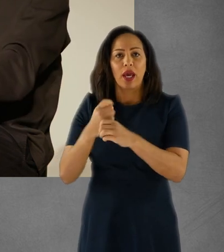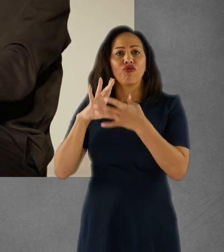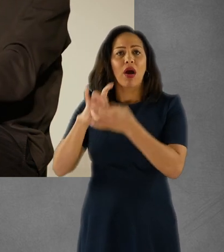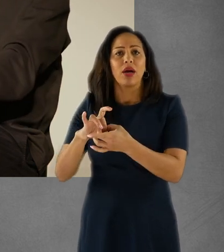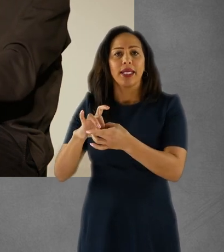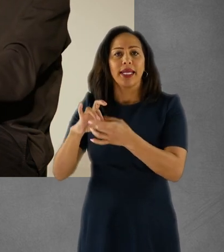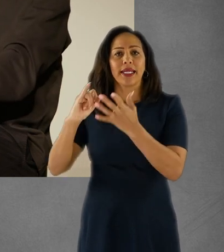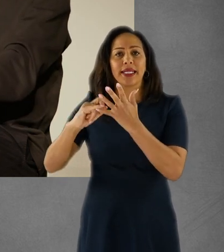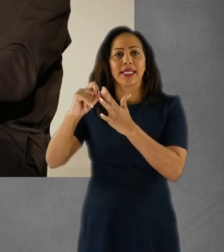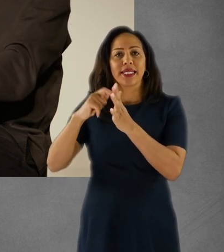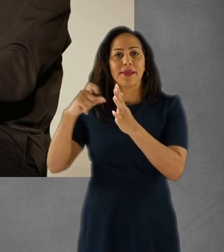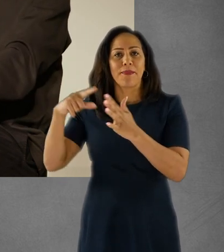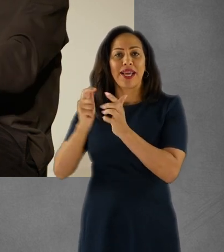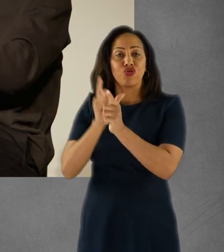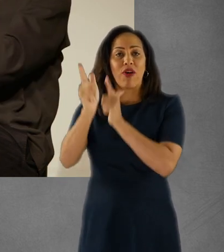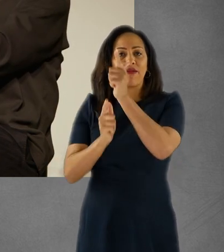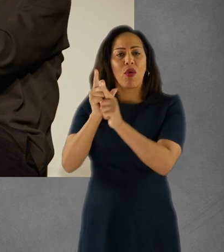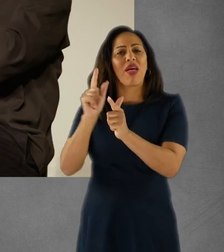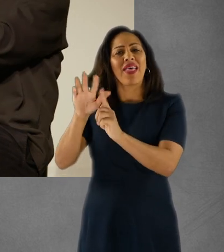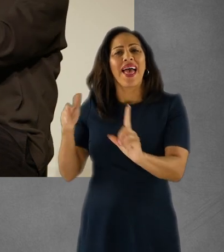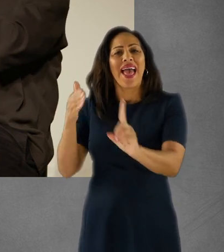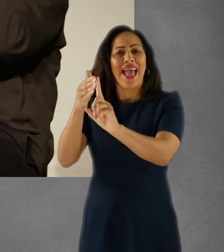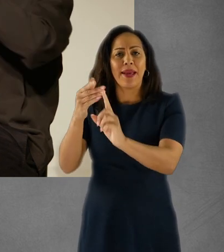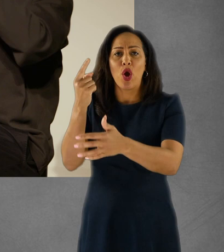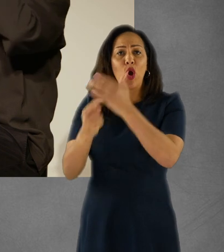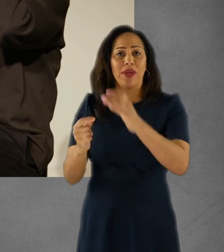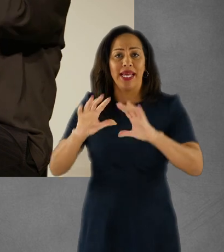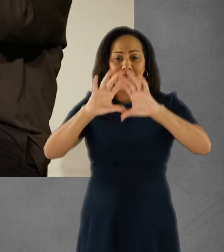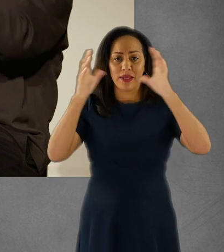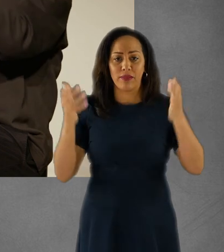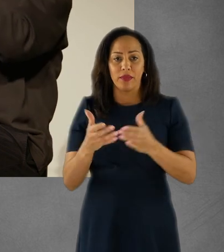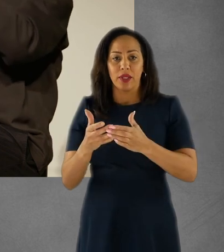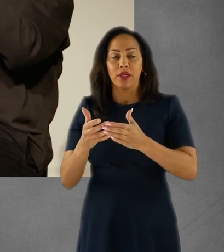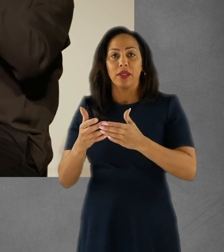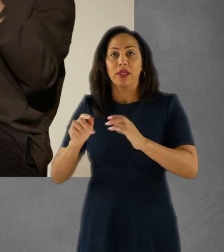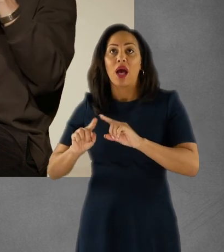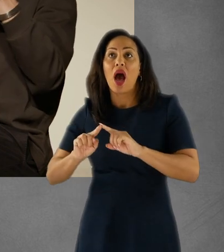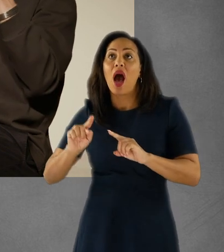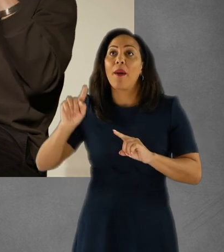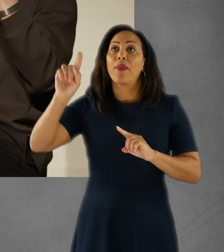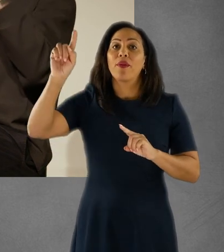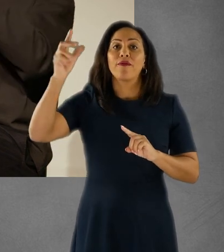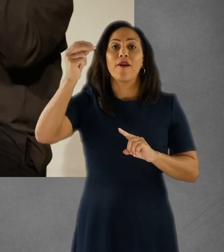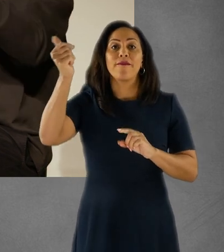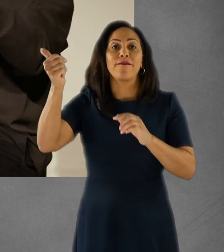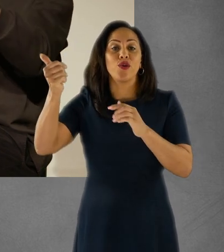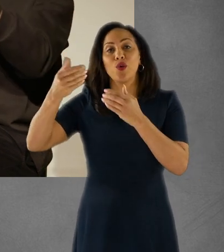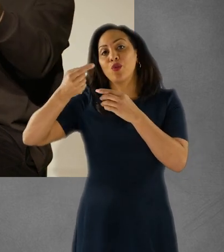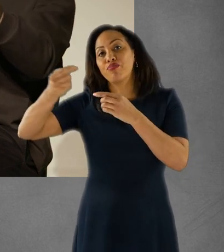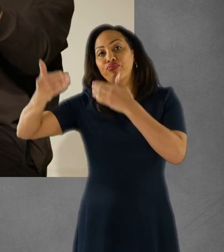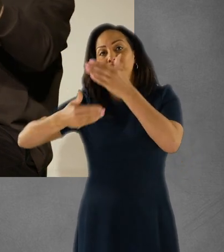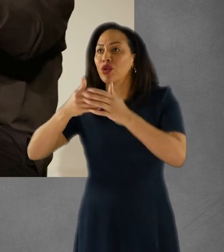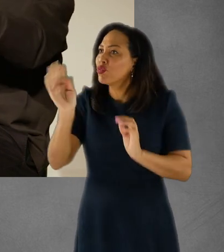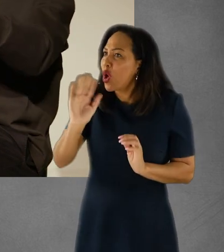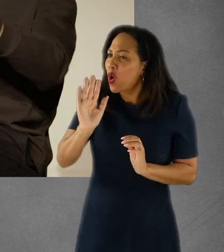3 minutes in space. 3 minutes. So, sorry, yeah, a few minutes. But, you know, we're not talking about long-term trips, which is what Musk